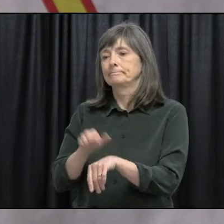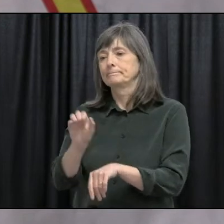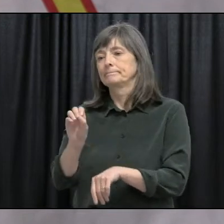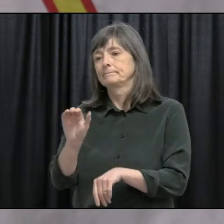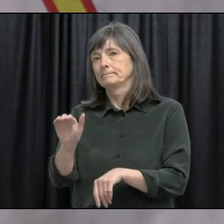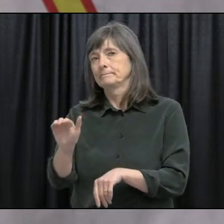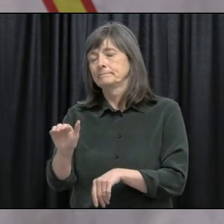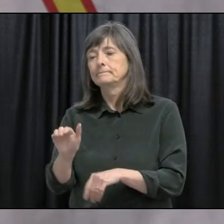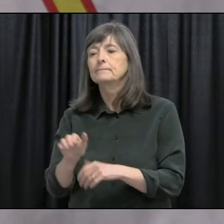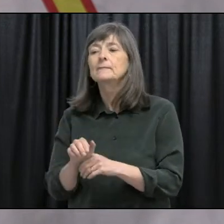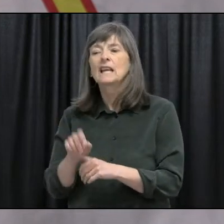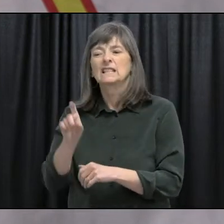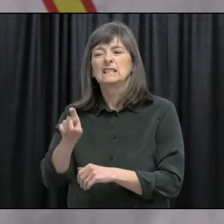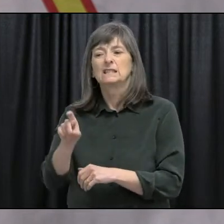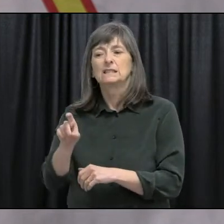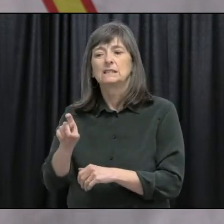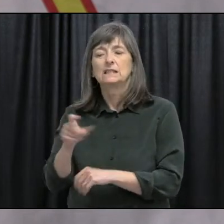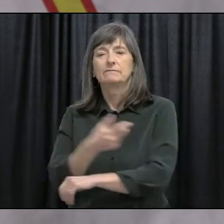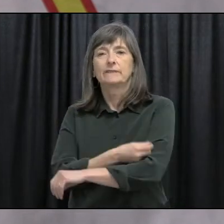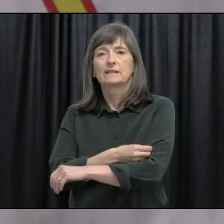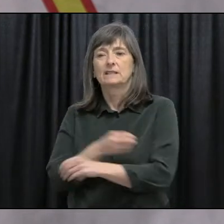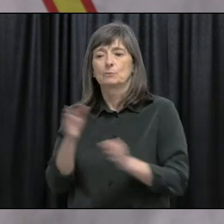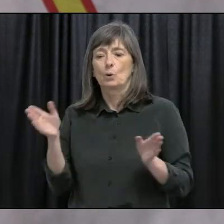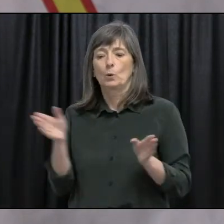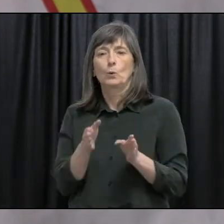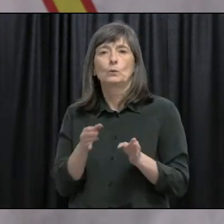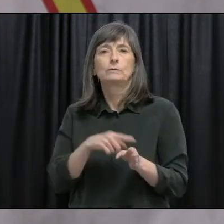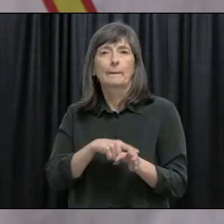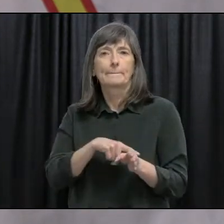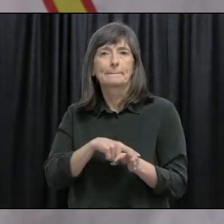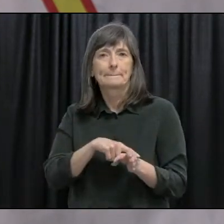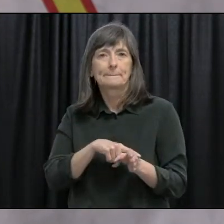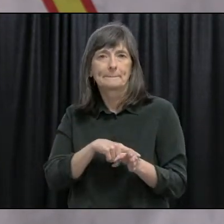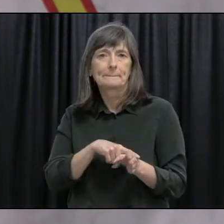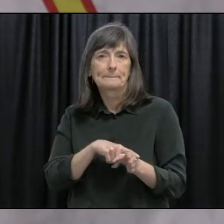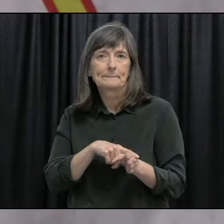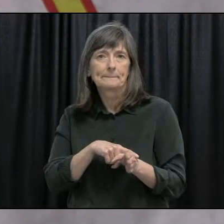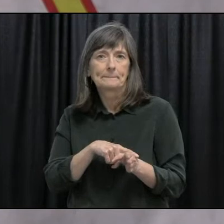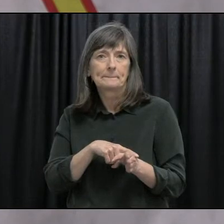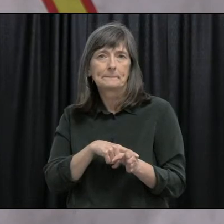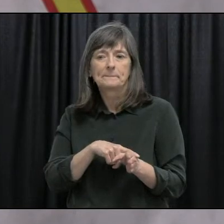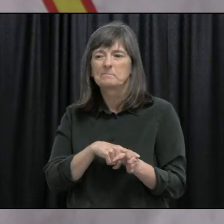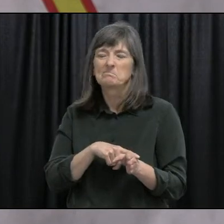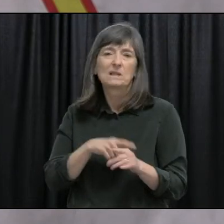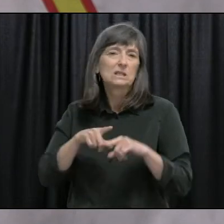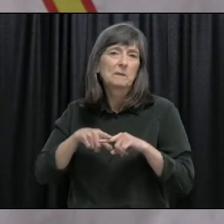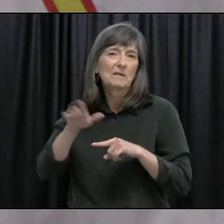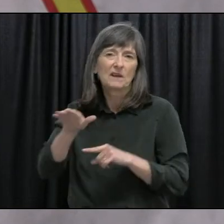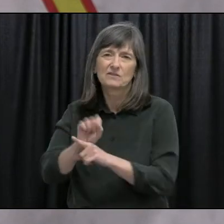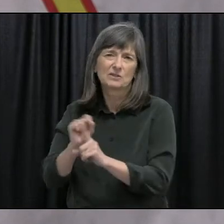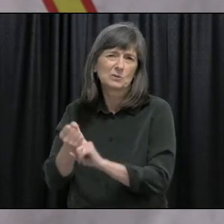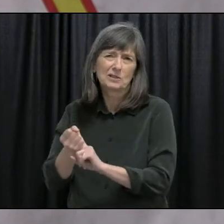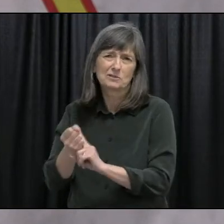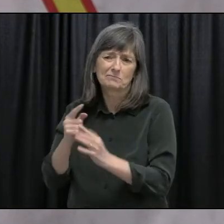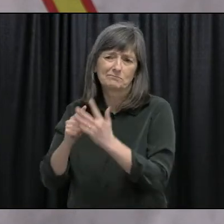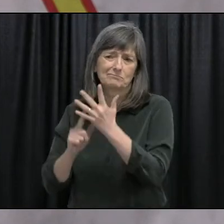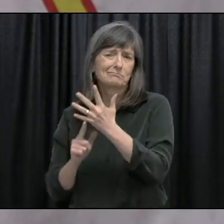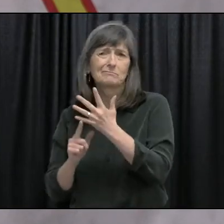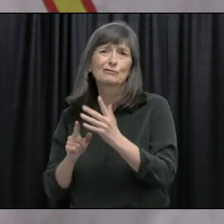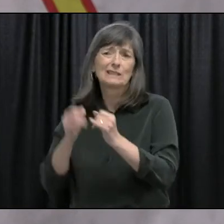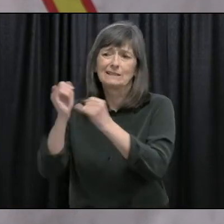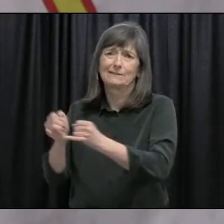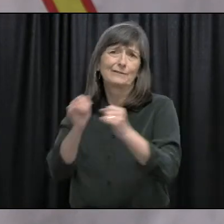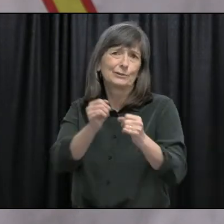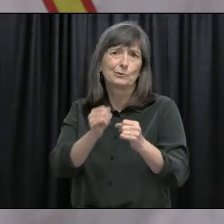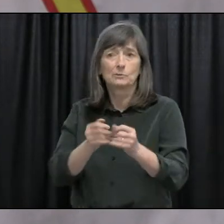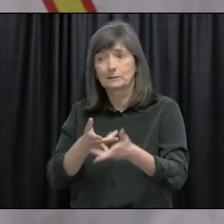get vaccine doses earlier, or, there are lots of clinical circumstances, and they're sort of taken on a case-by-case